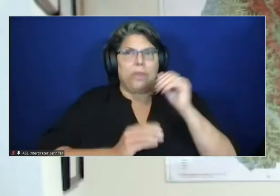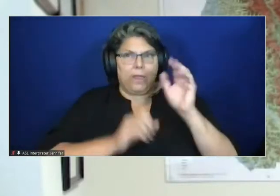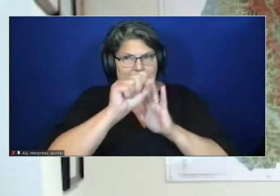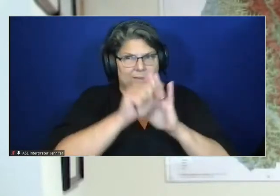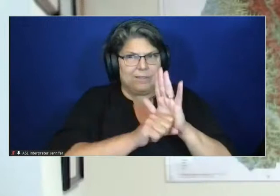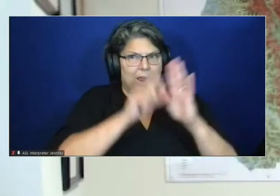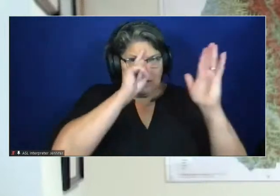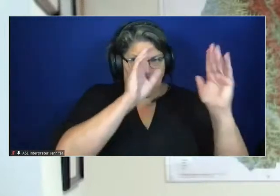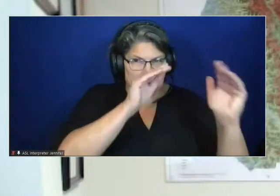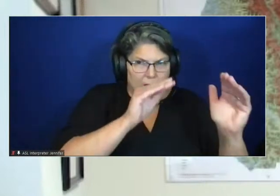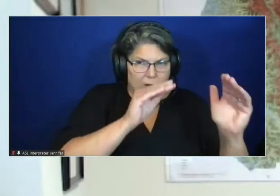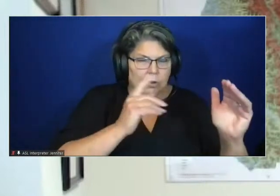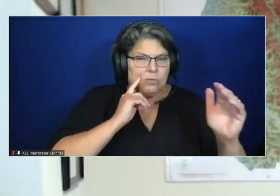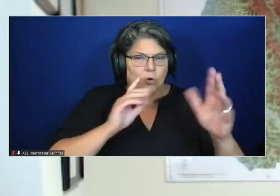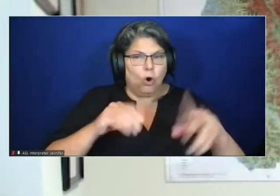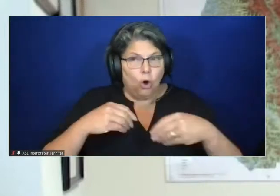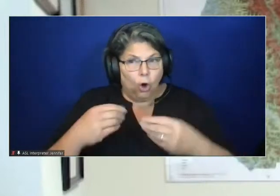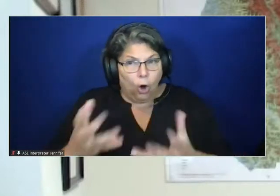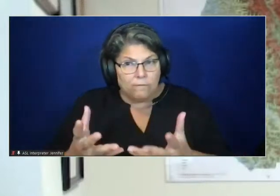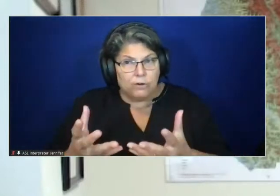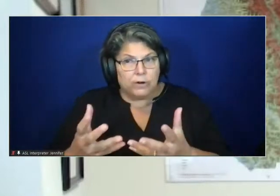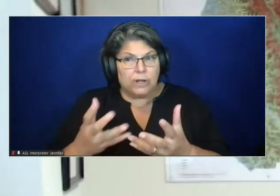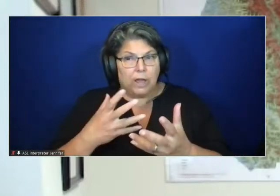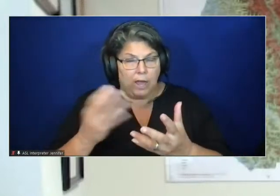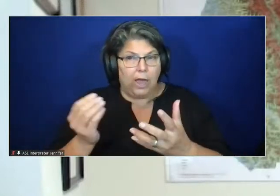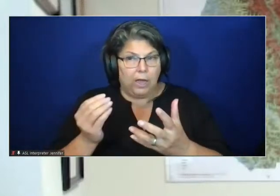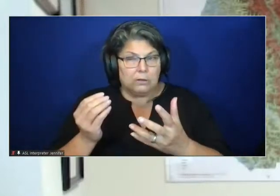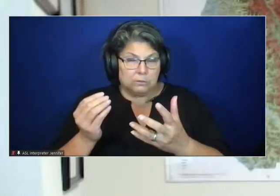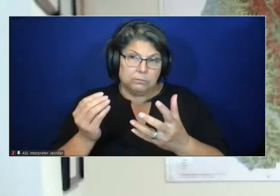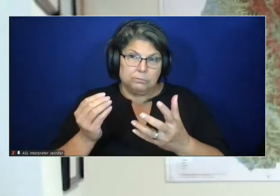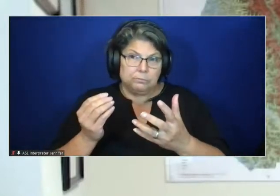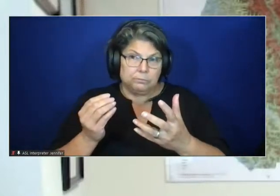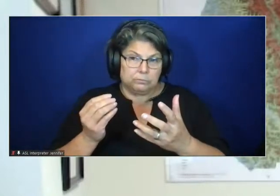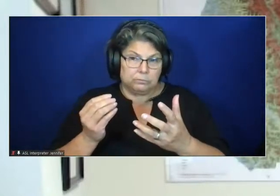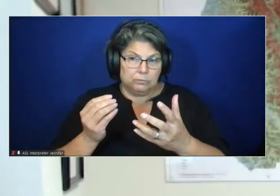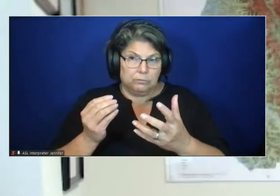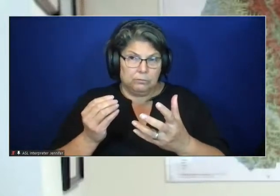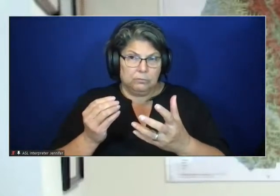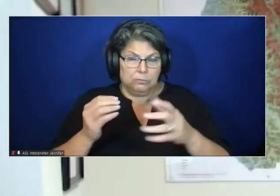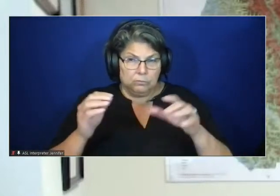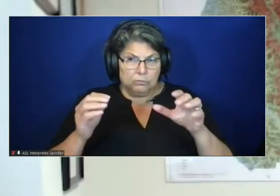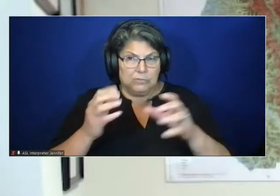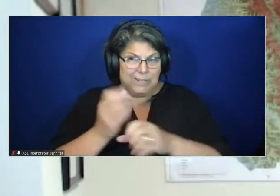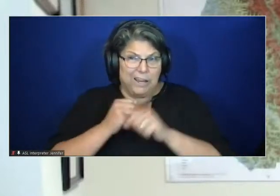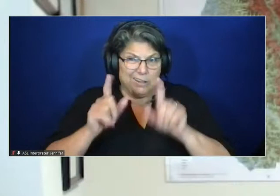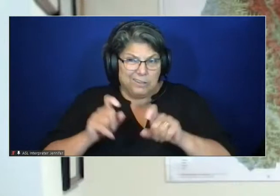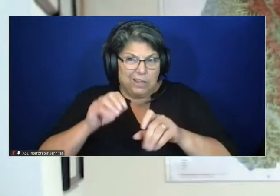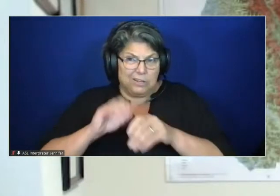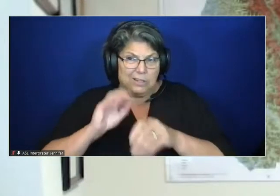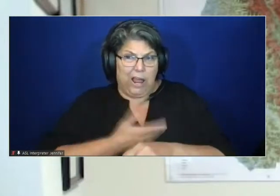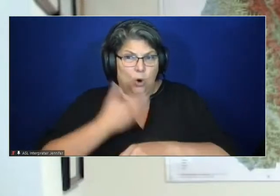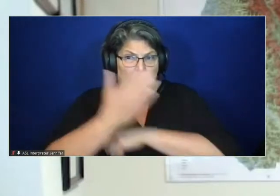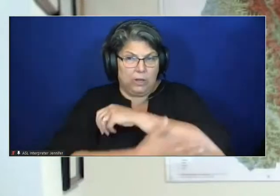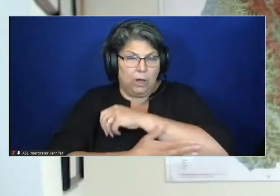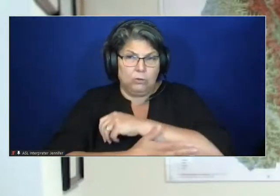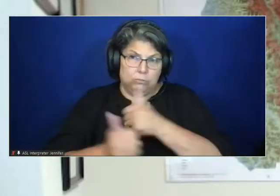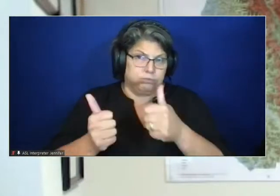terms of offering, and not only offering, but obtaining testing in our county, which is very good. It helps